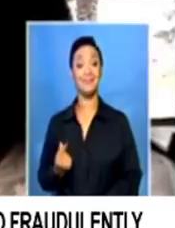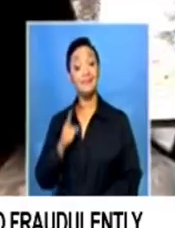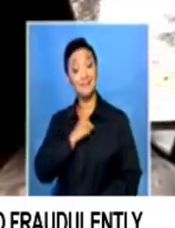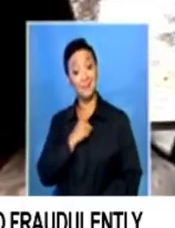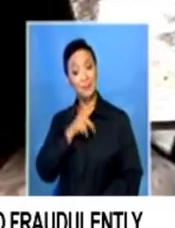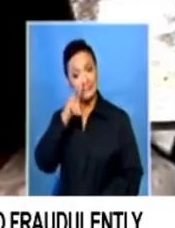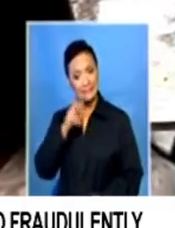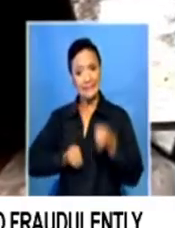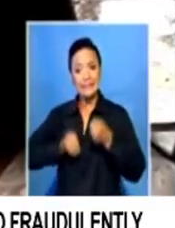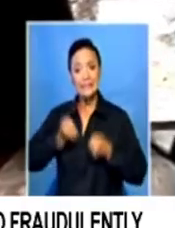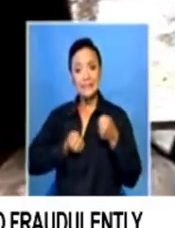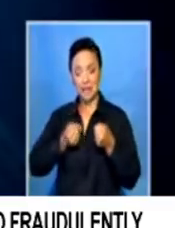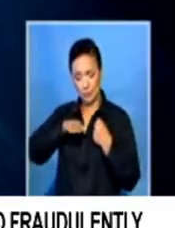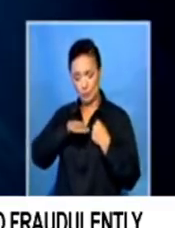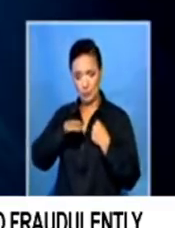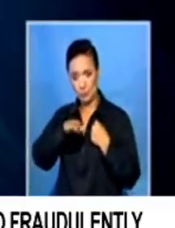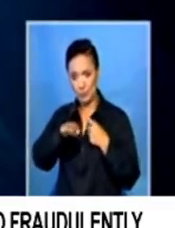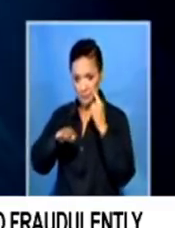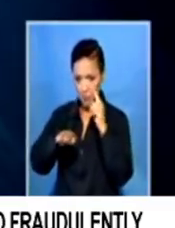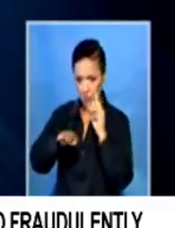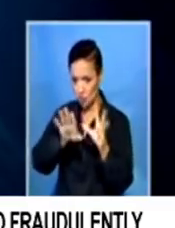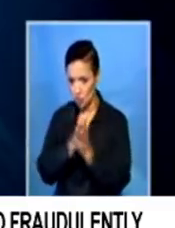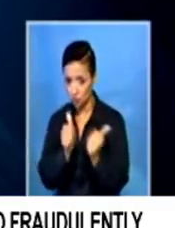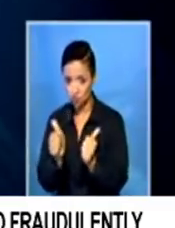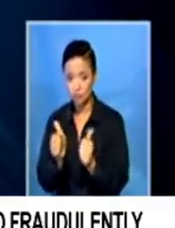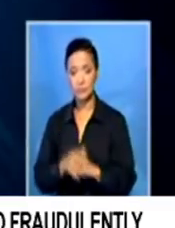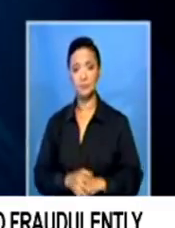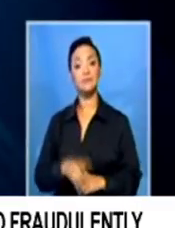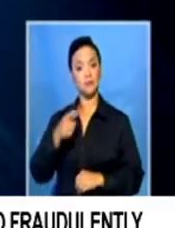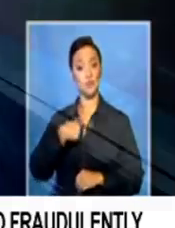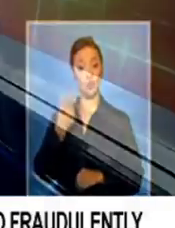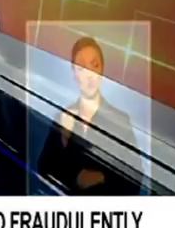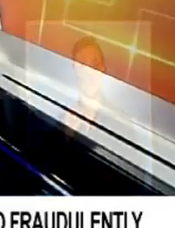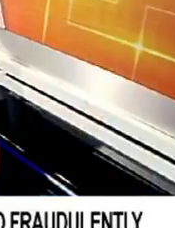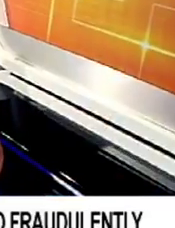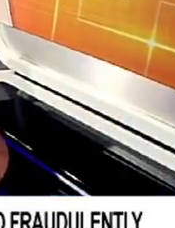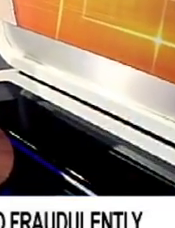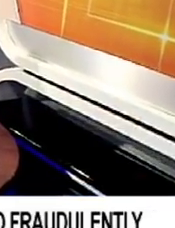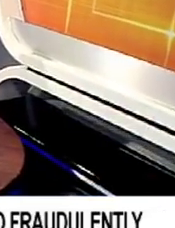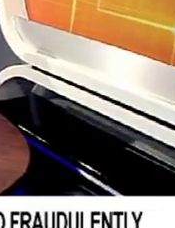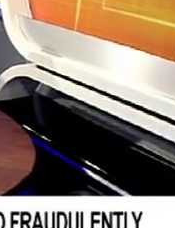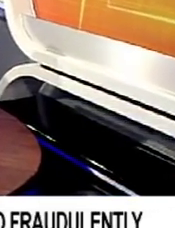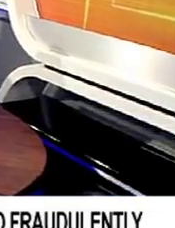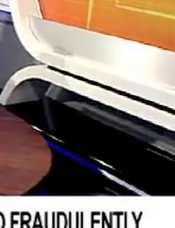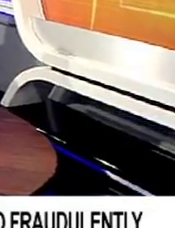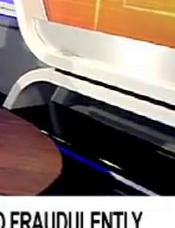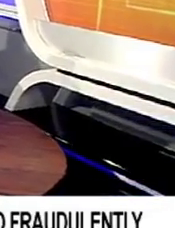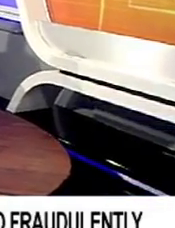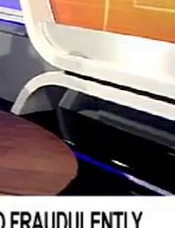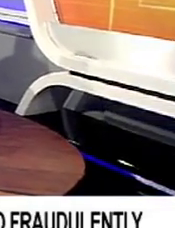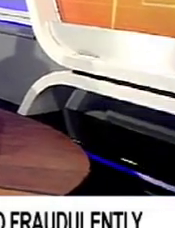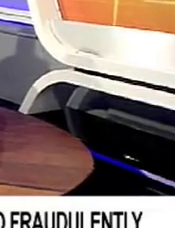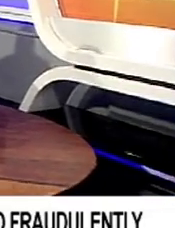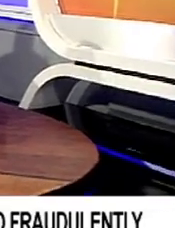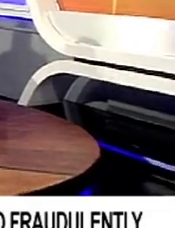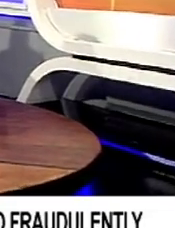Yeah. Simon, I'm glad that you're here with us, but we're also now joined by Howard Dembrovsky, who's from Justice Project South